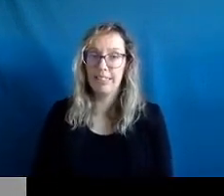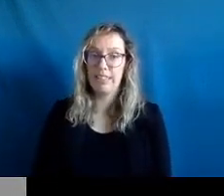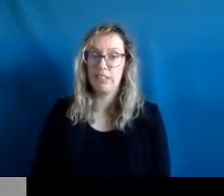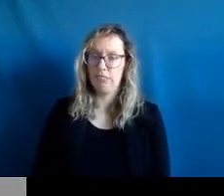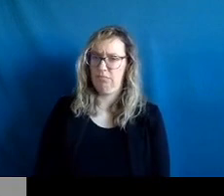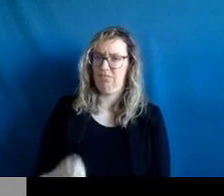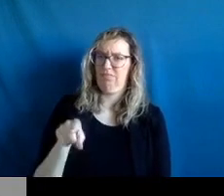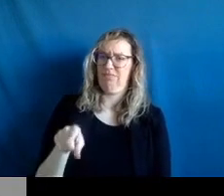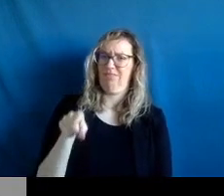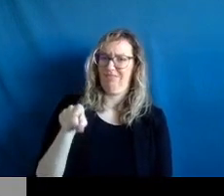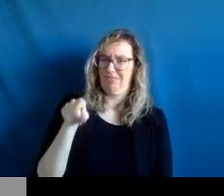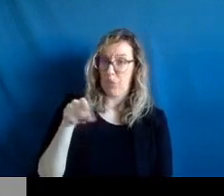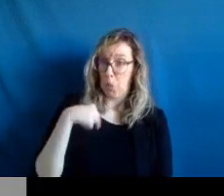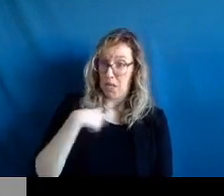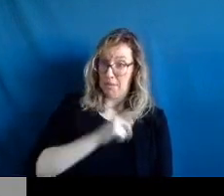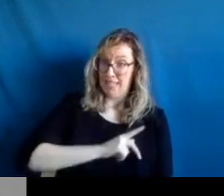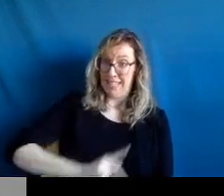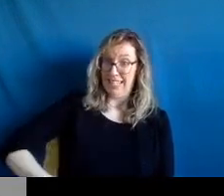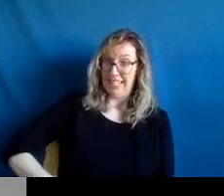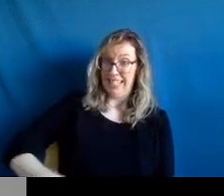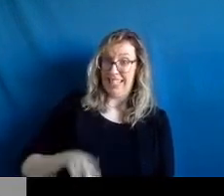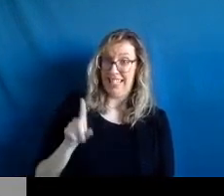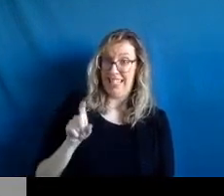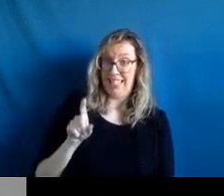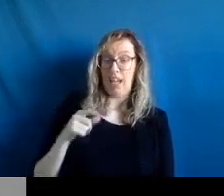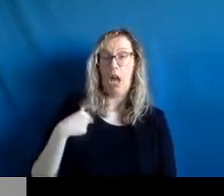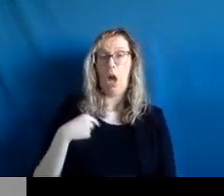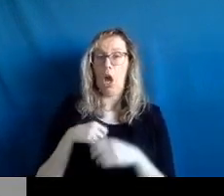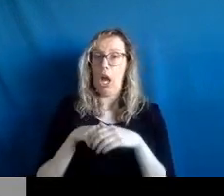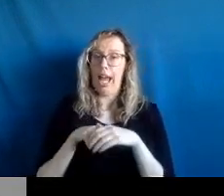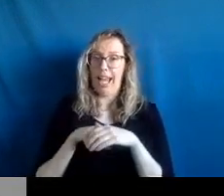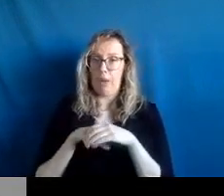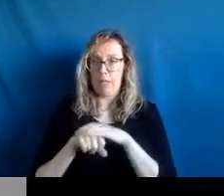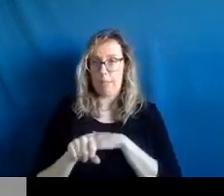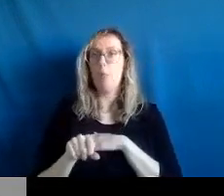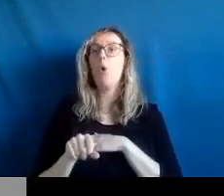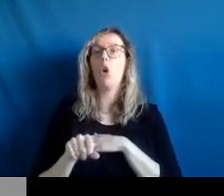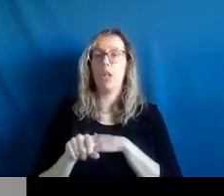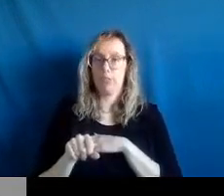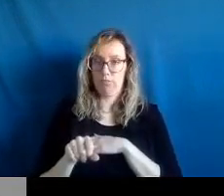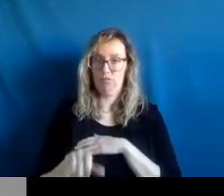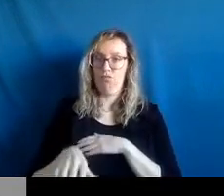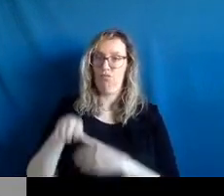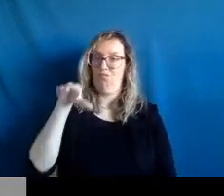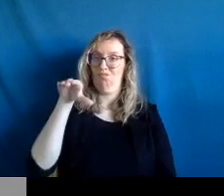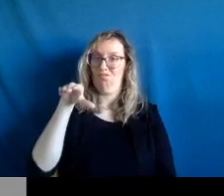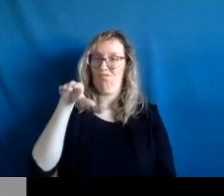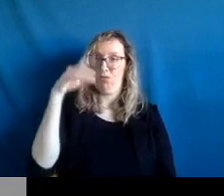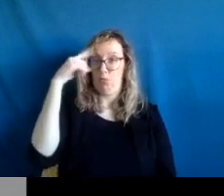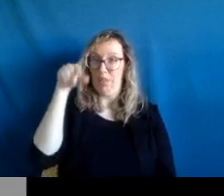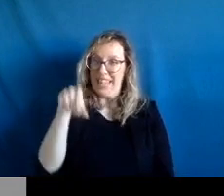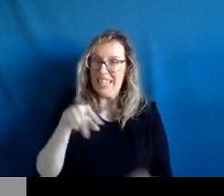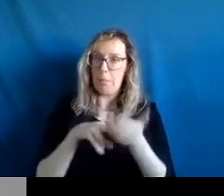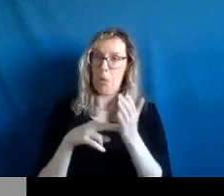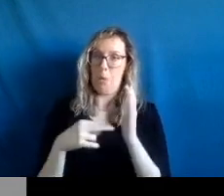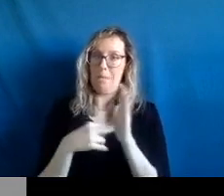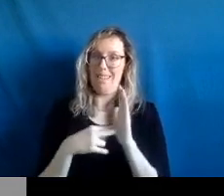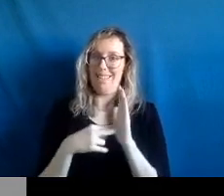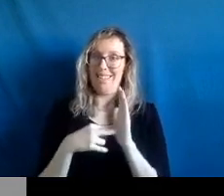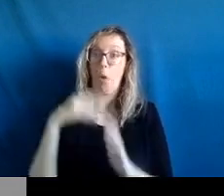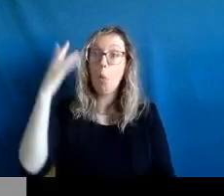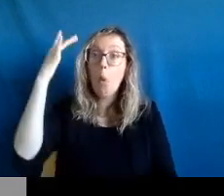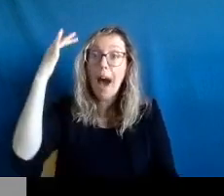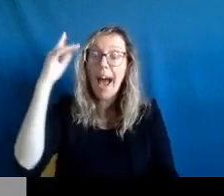am a king. I was born and came into the world for this reason, to testify to the